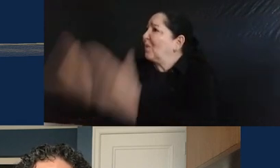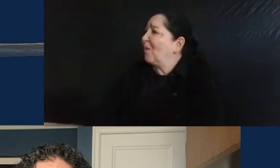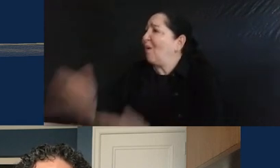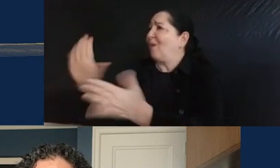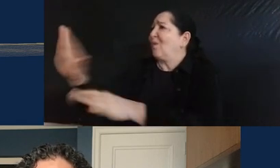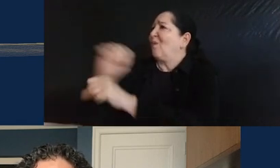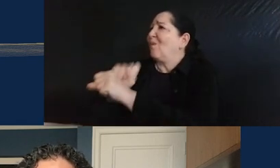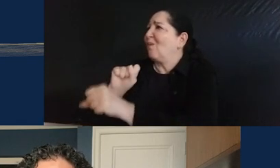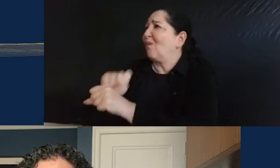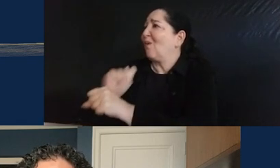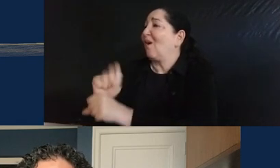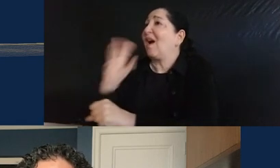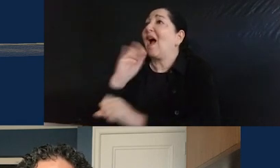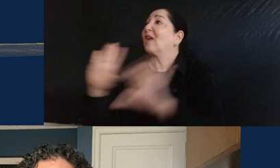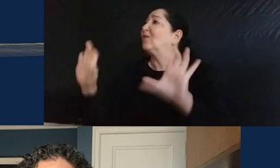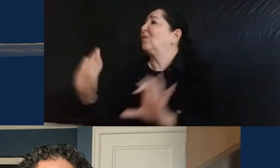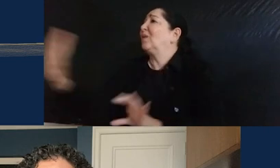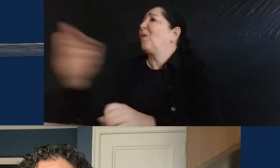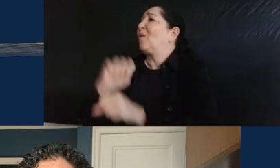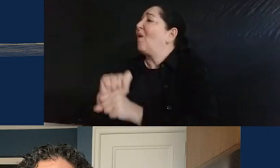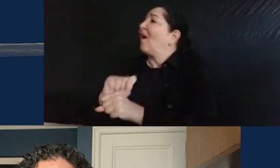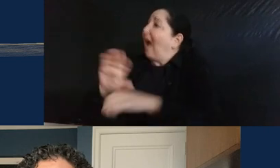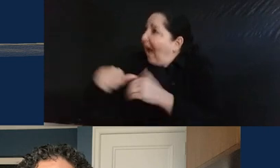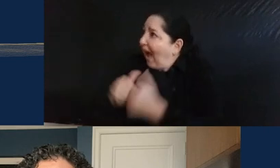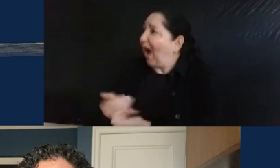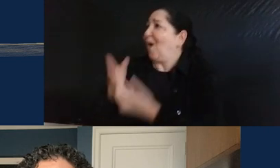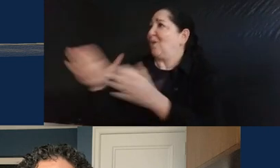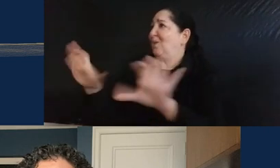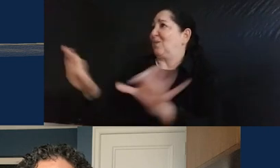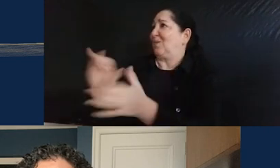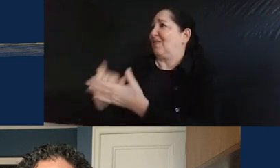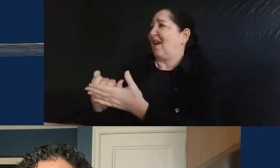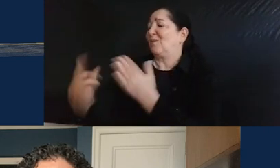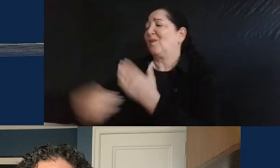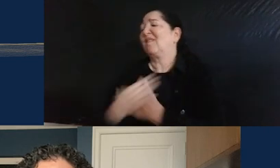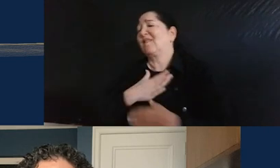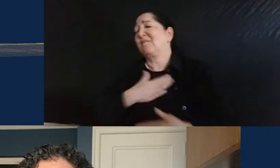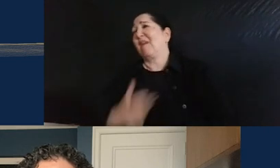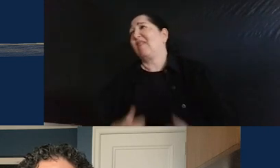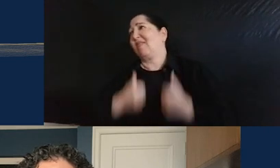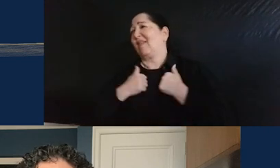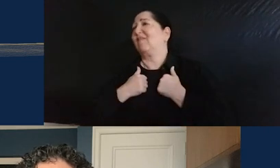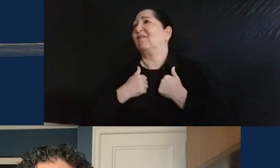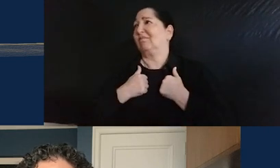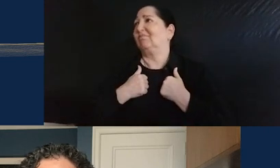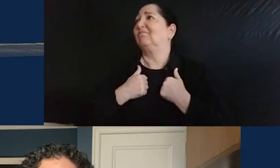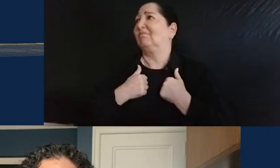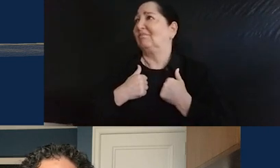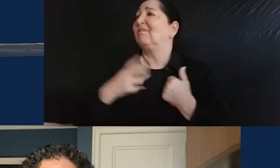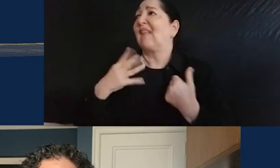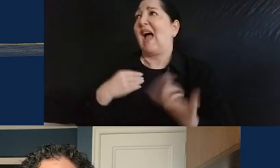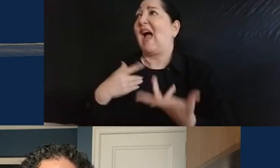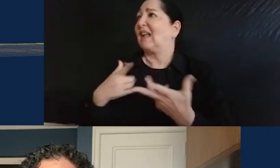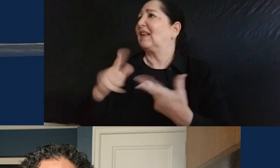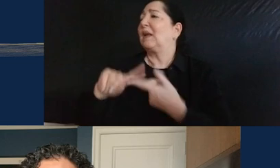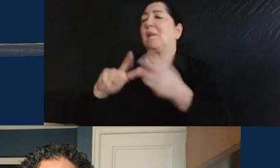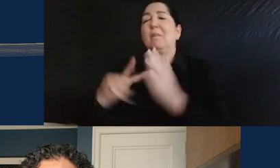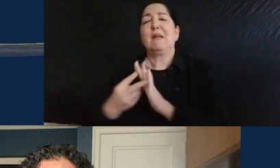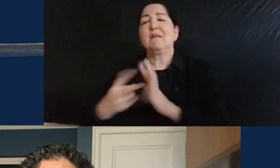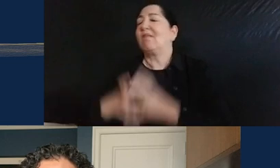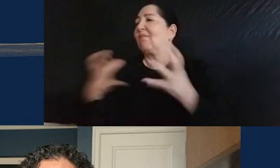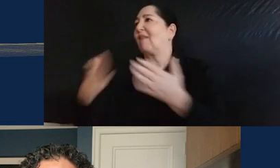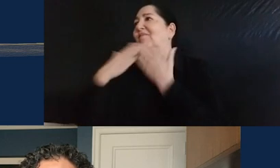that you do, and doing the work the way you do the work. You've changed my life that way, as you know. And it means a great